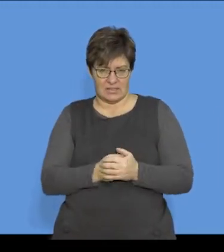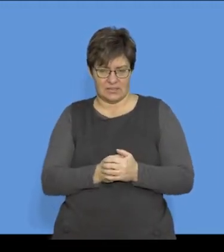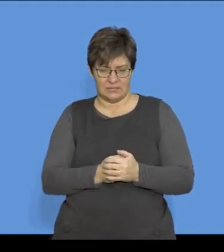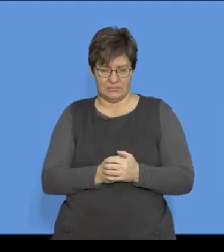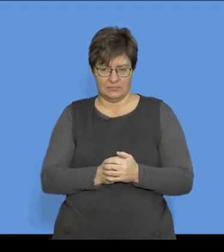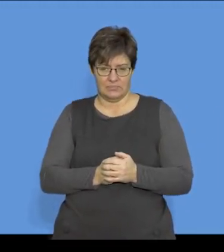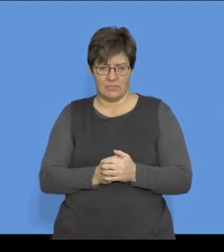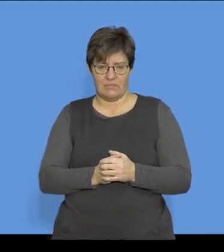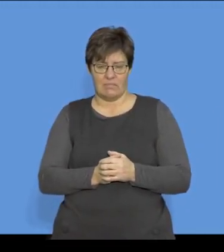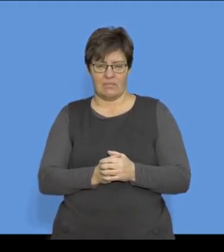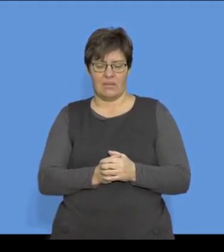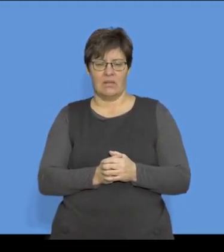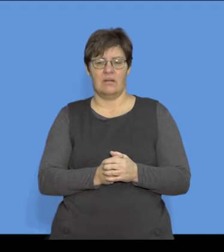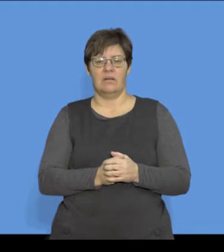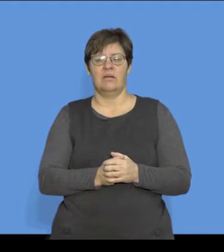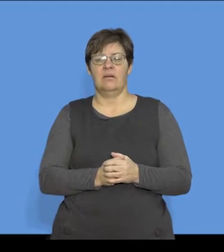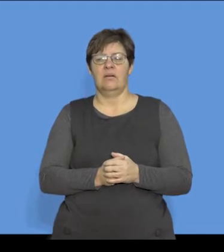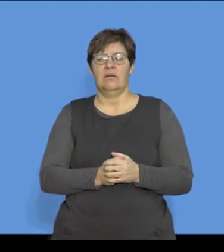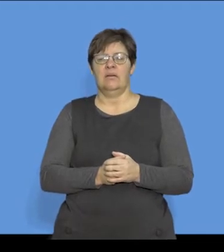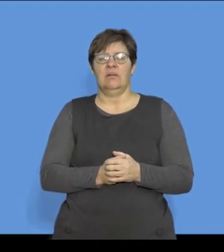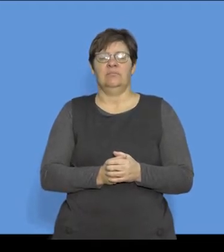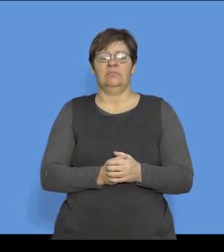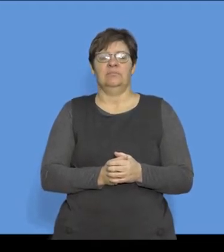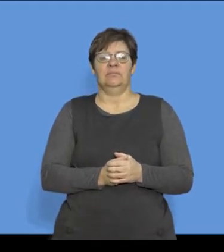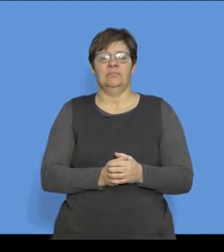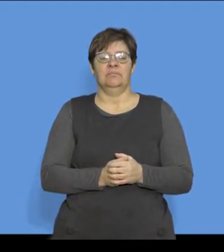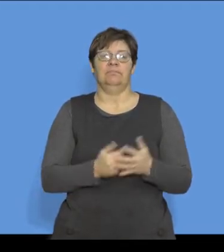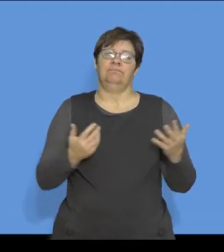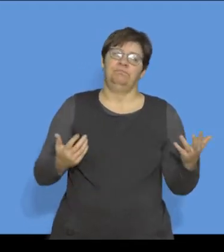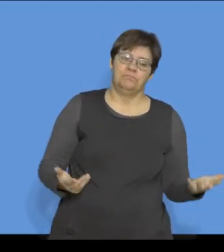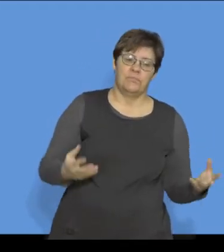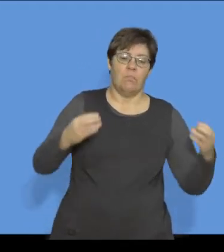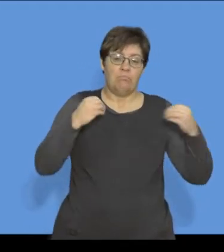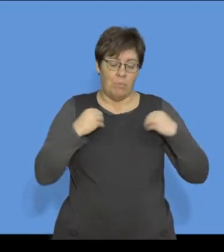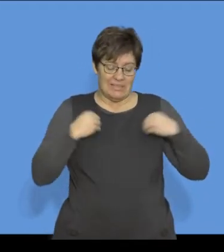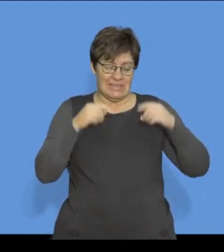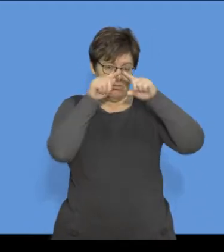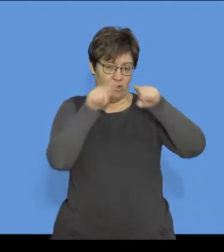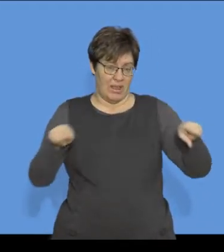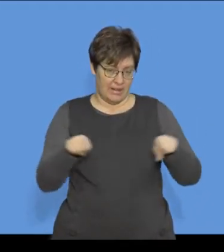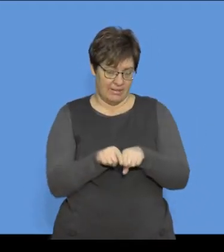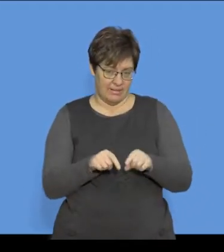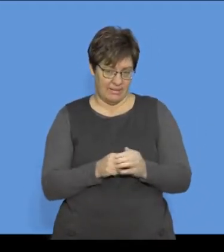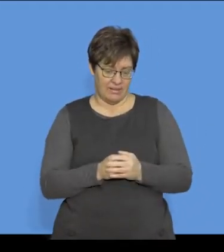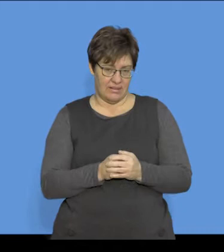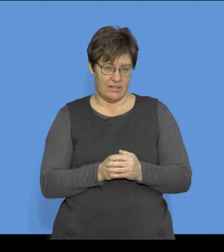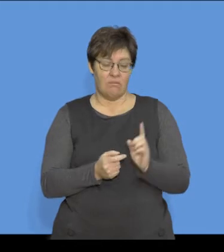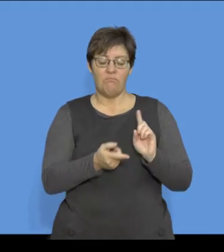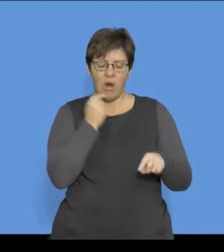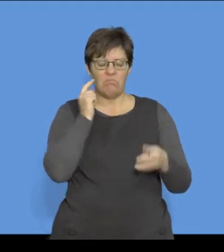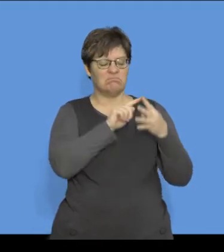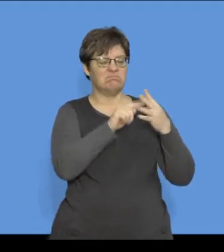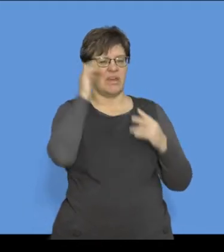those vertices that we are talking about. Now, properties of a triangle from theorems, we